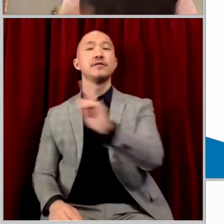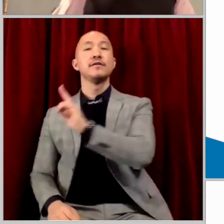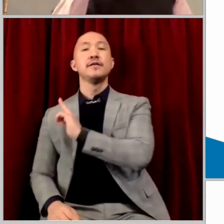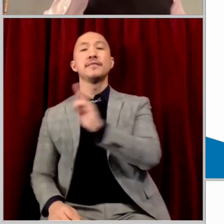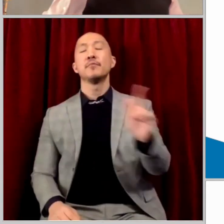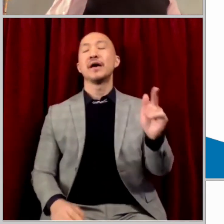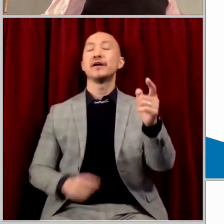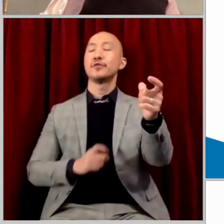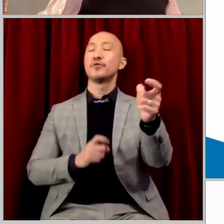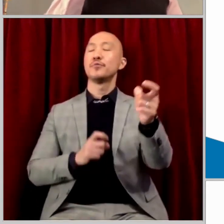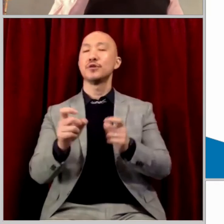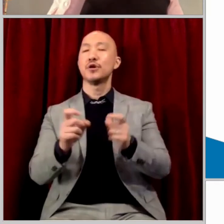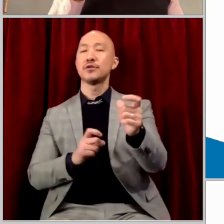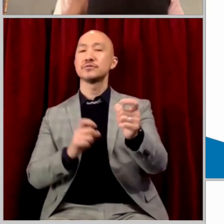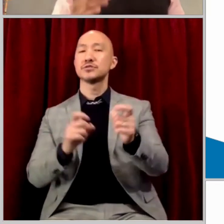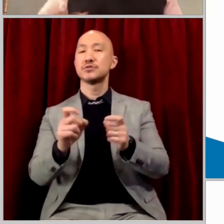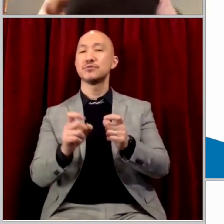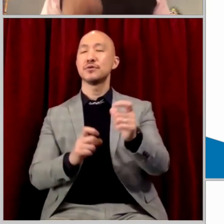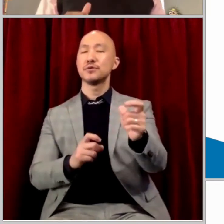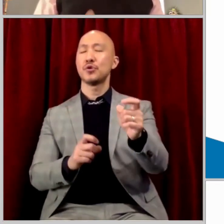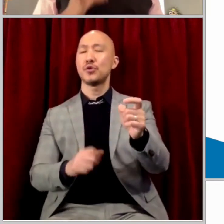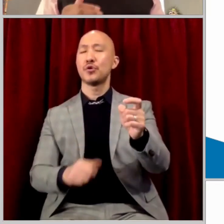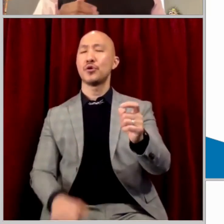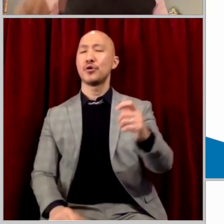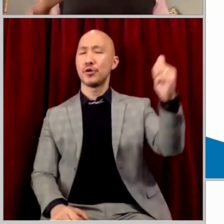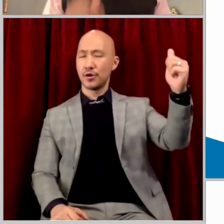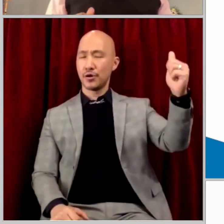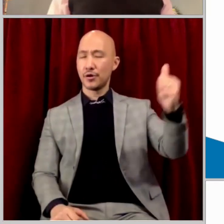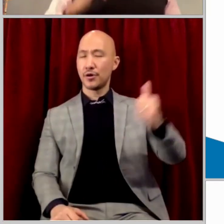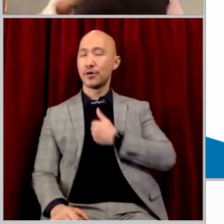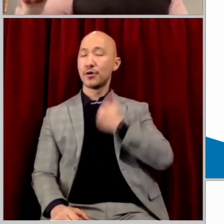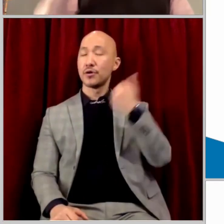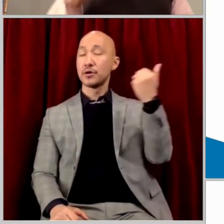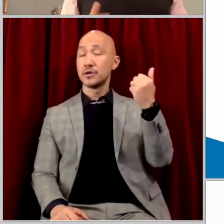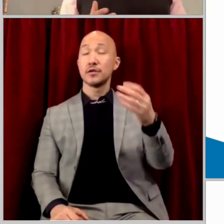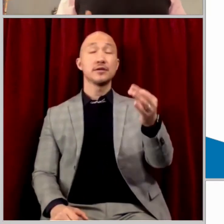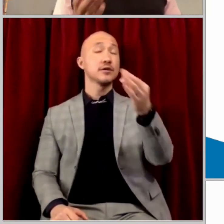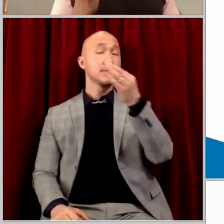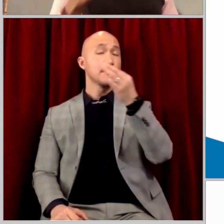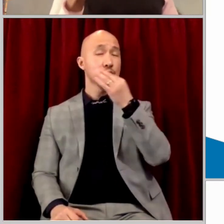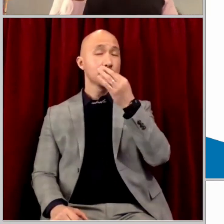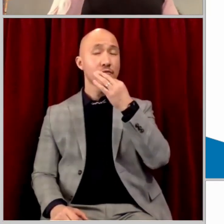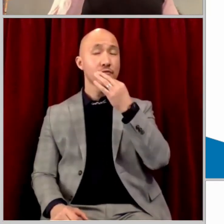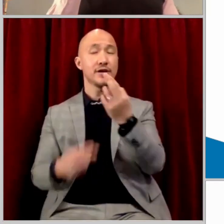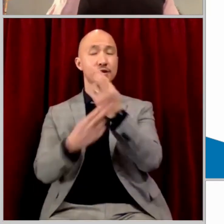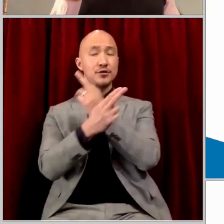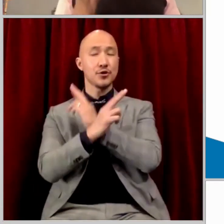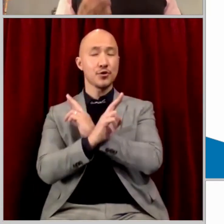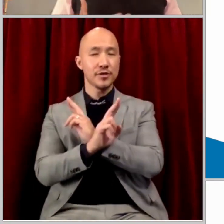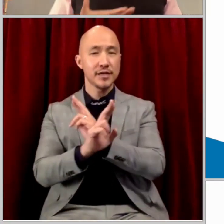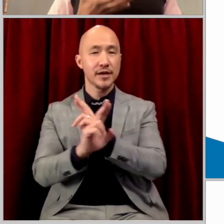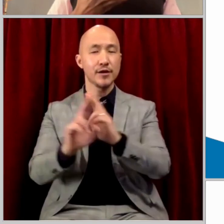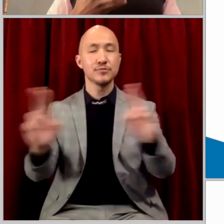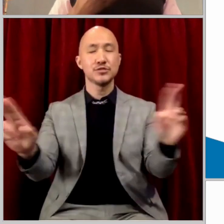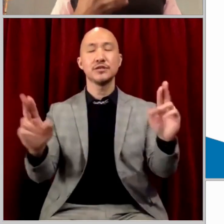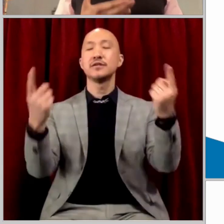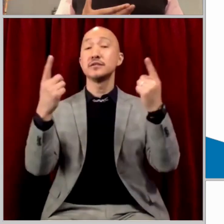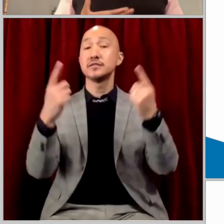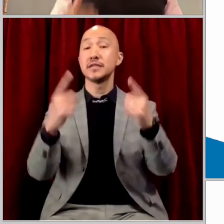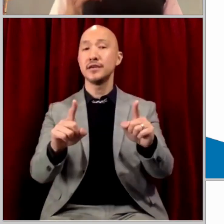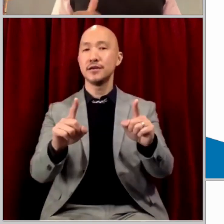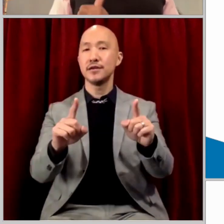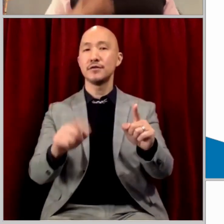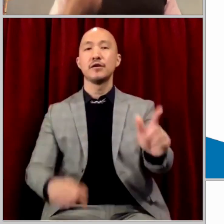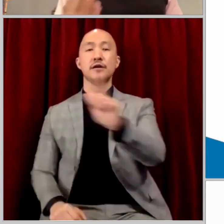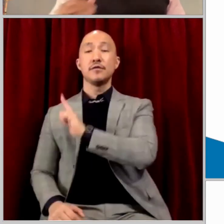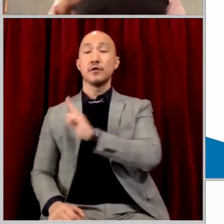fear. The battle belongs to the Lord. Take courage, my friend, your redemption is